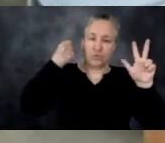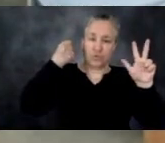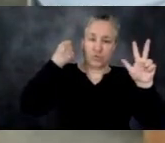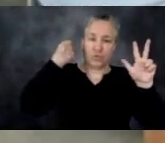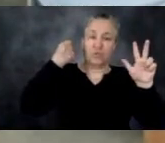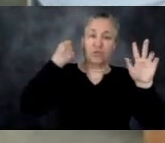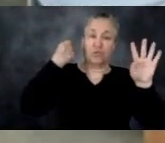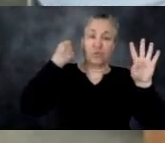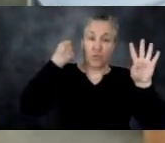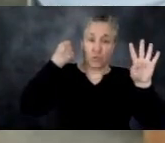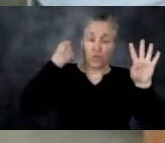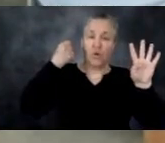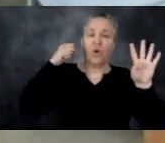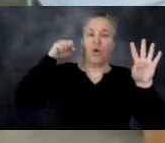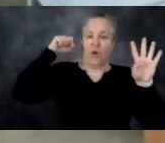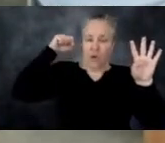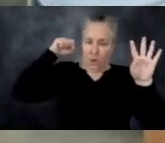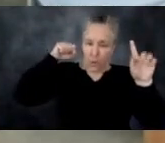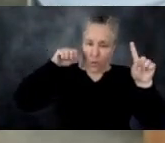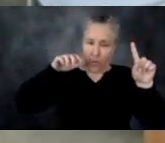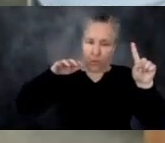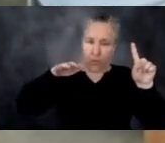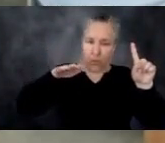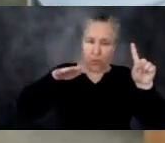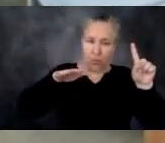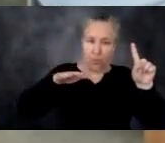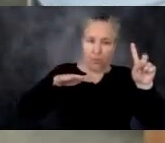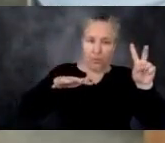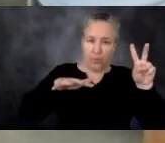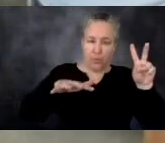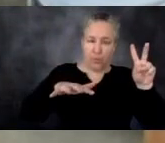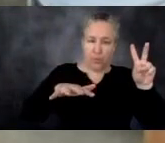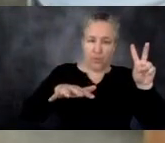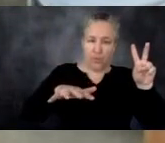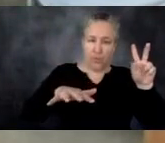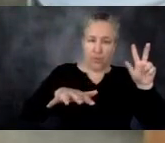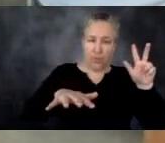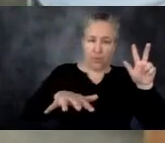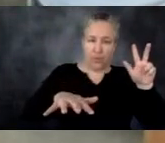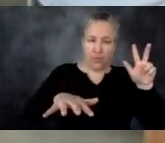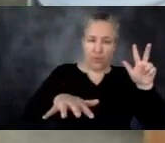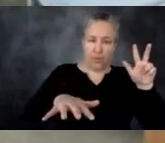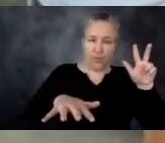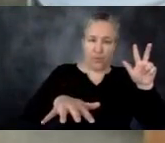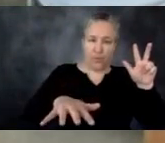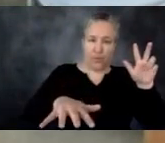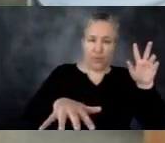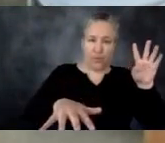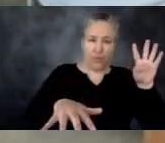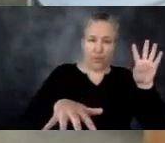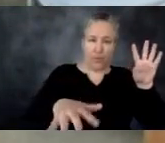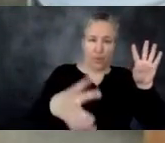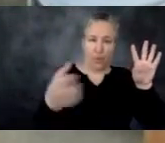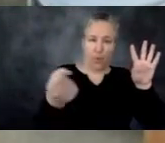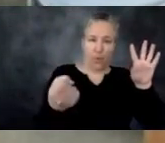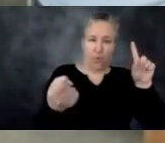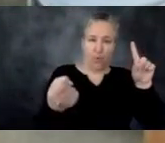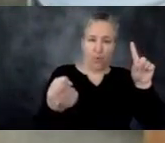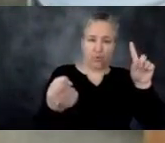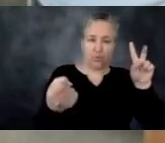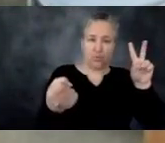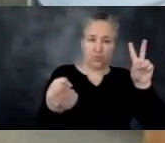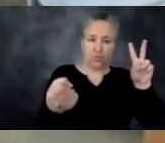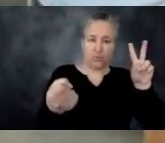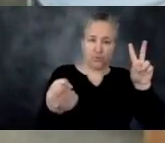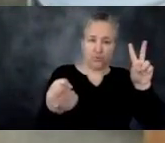three, four. Exhale. One, two, three, four, hold,